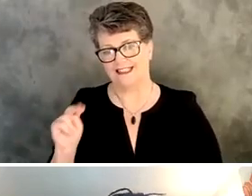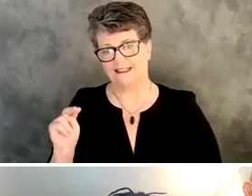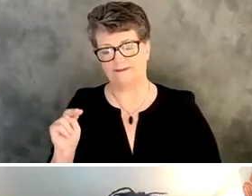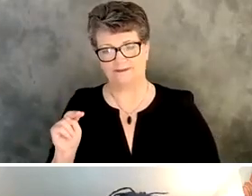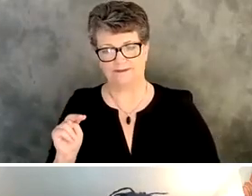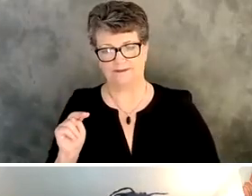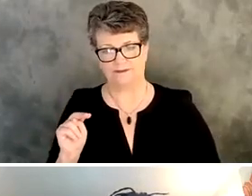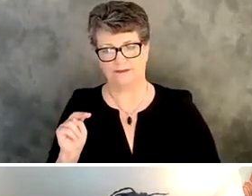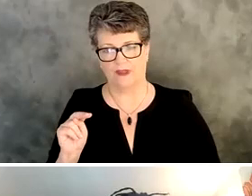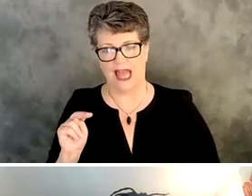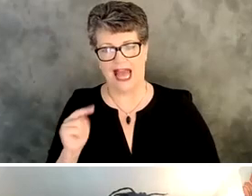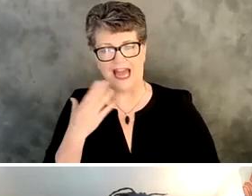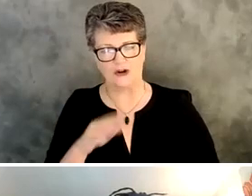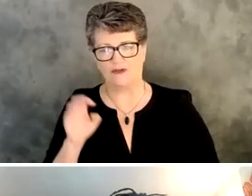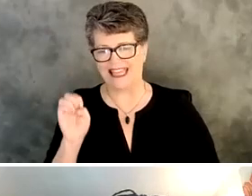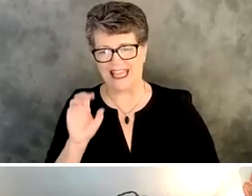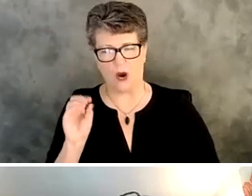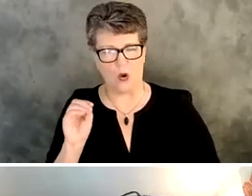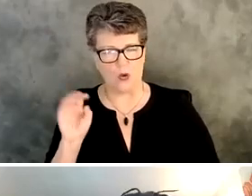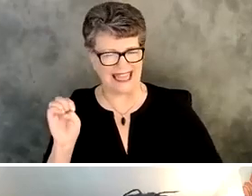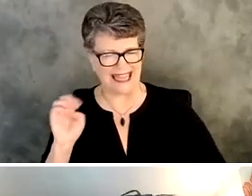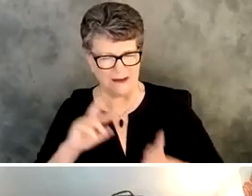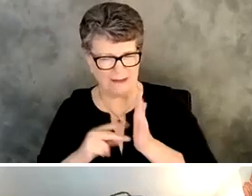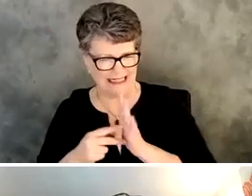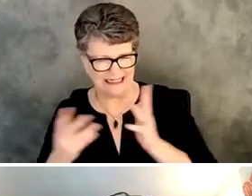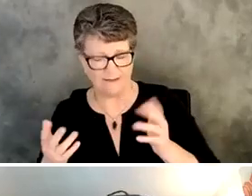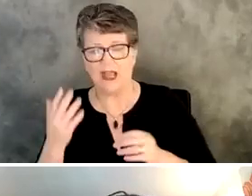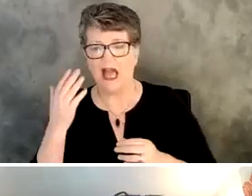I don't know what EOE is, but I will say this. I know that